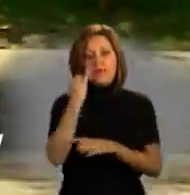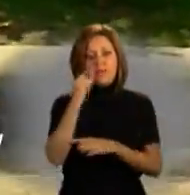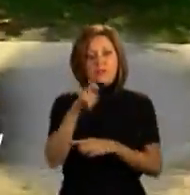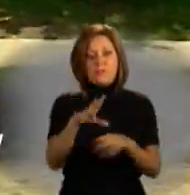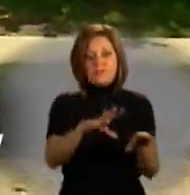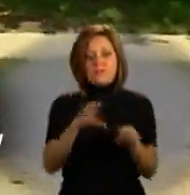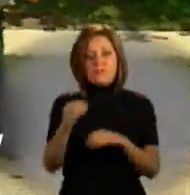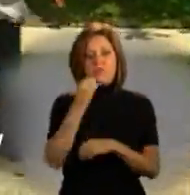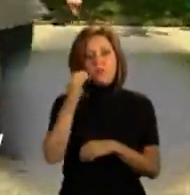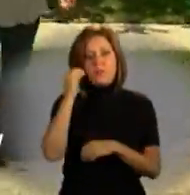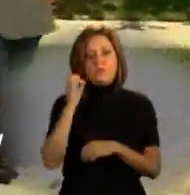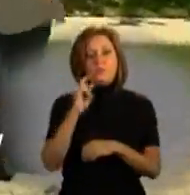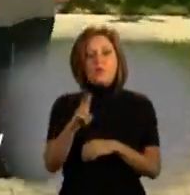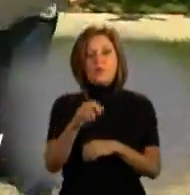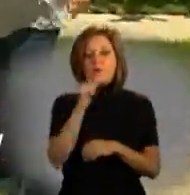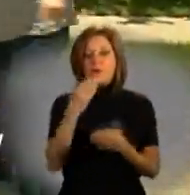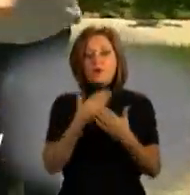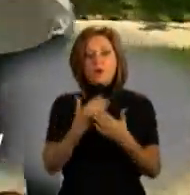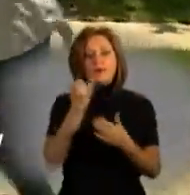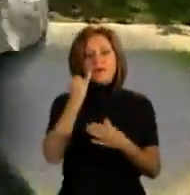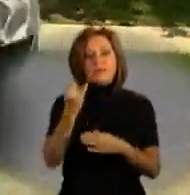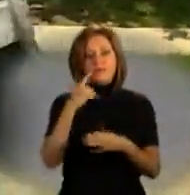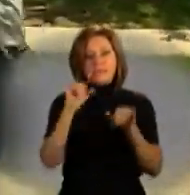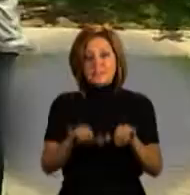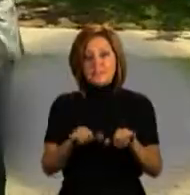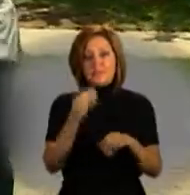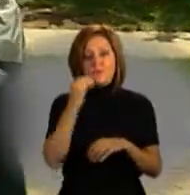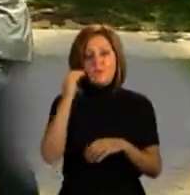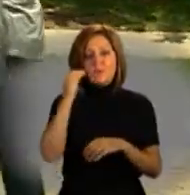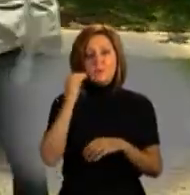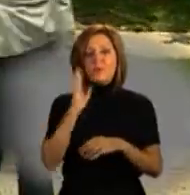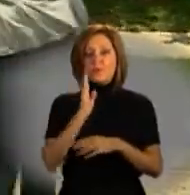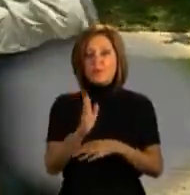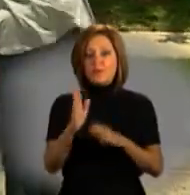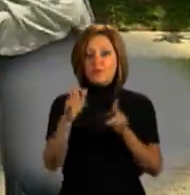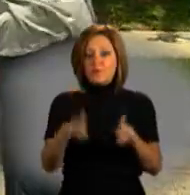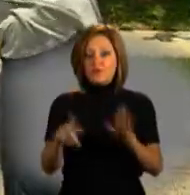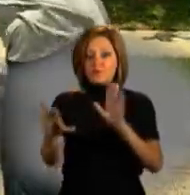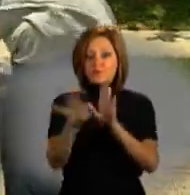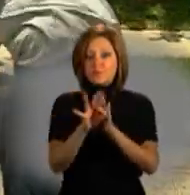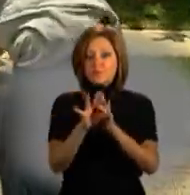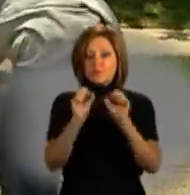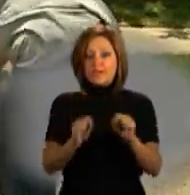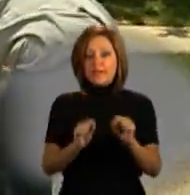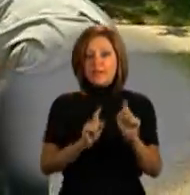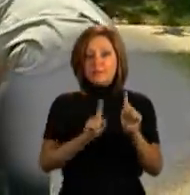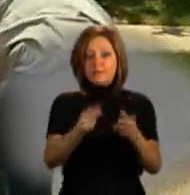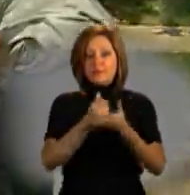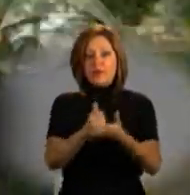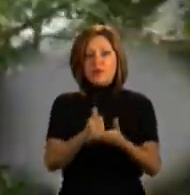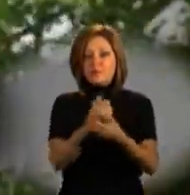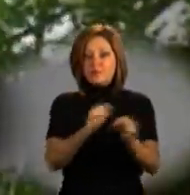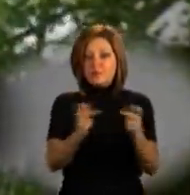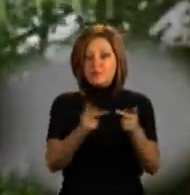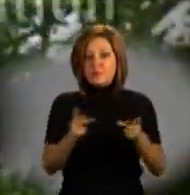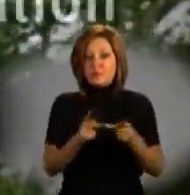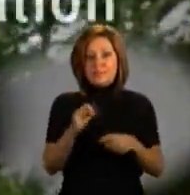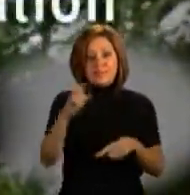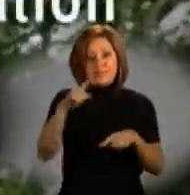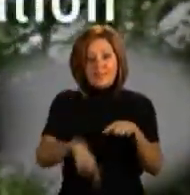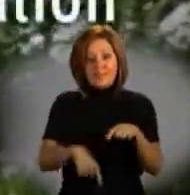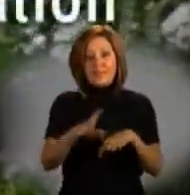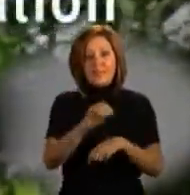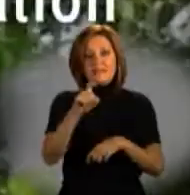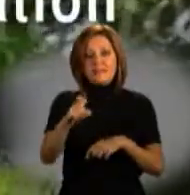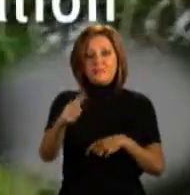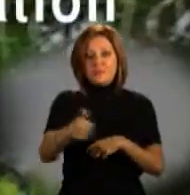be evacuated or it's just not a good idea for you to stay at home, will your hurricane helper be able to get you to a safe place? If not, and